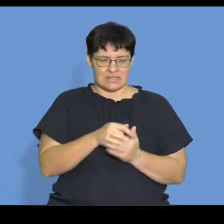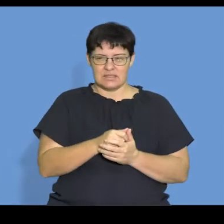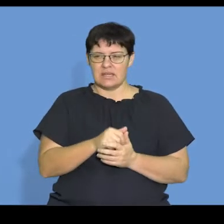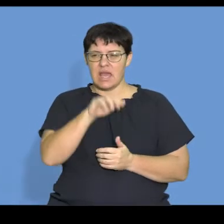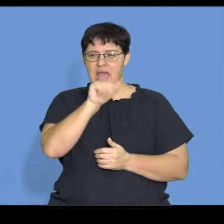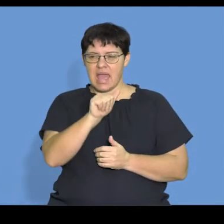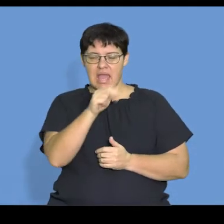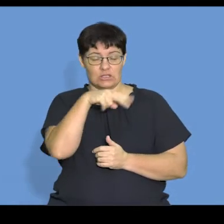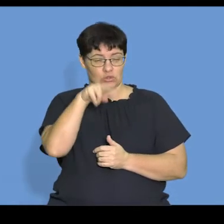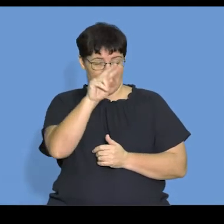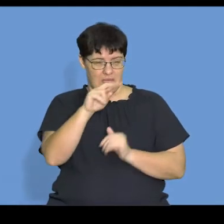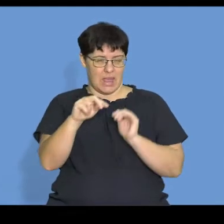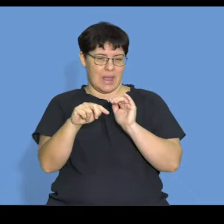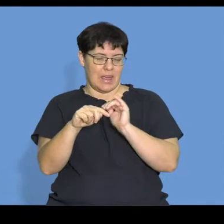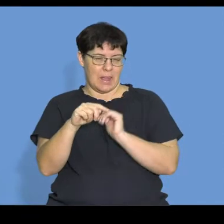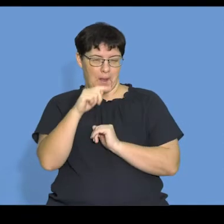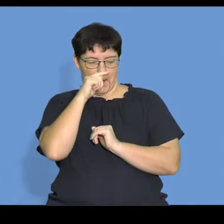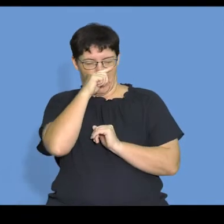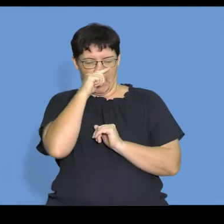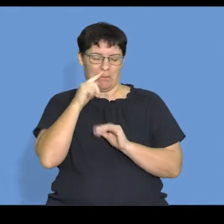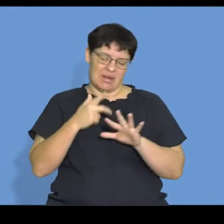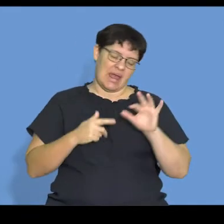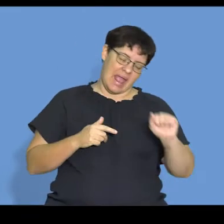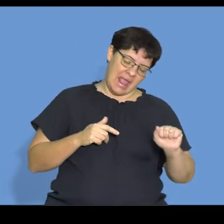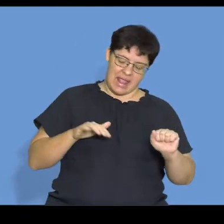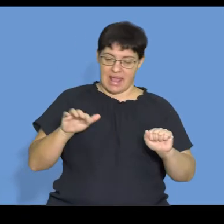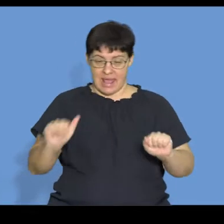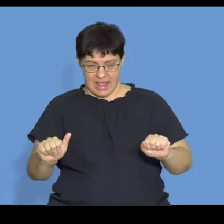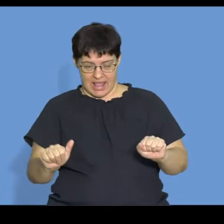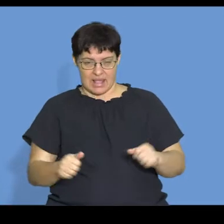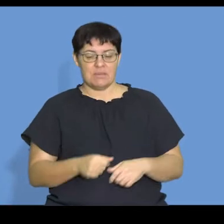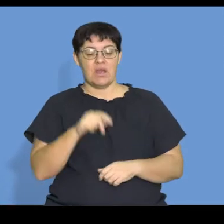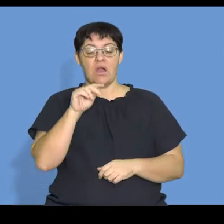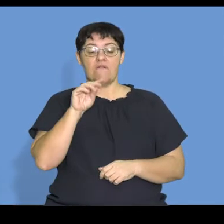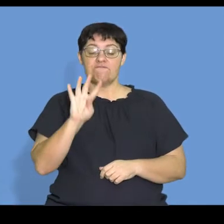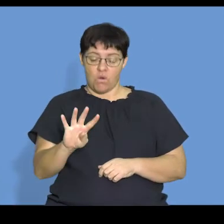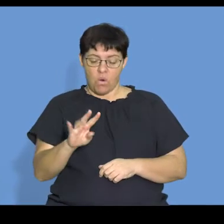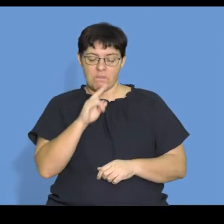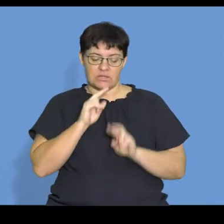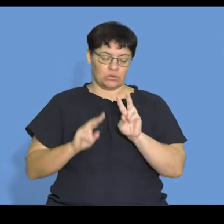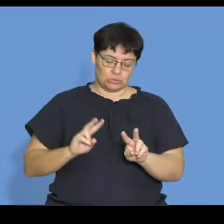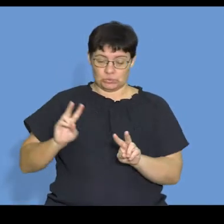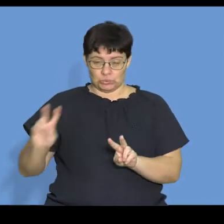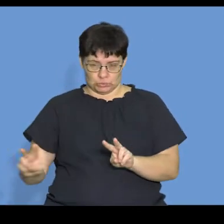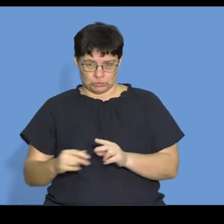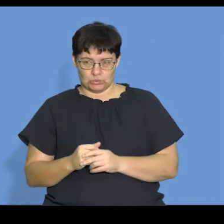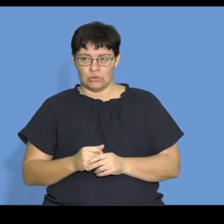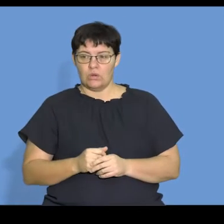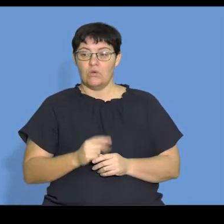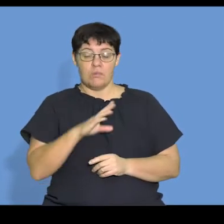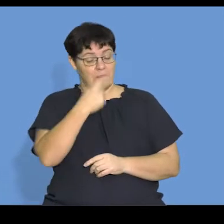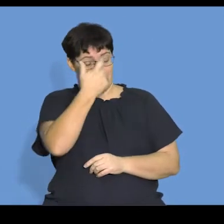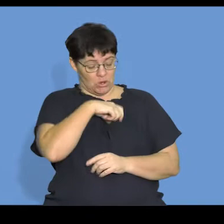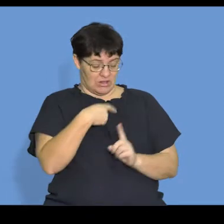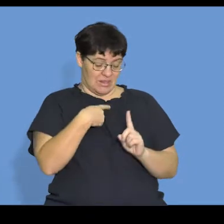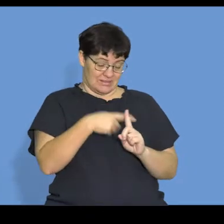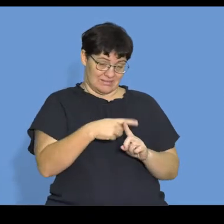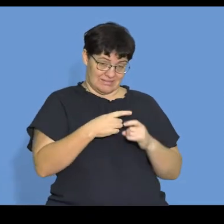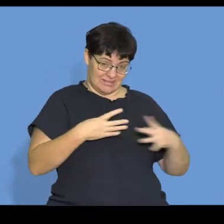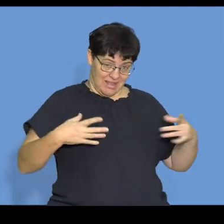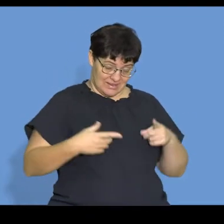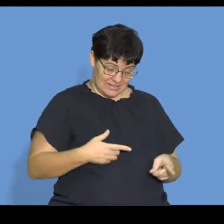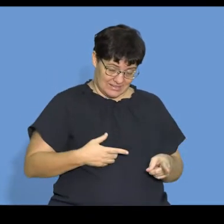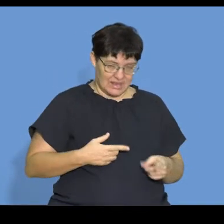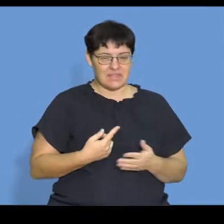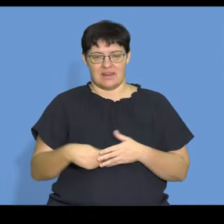squared, right, which is a, and then 4, which is 2 and 2. Remember, my personal belief is always start with a